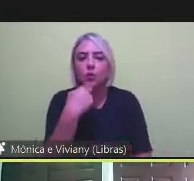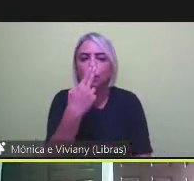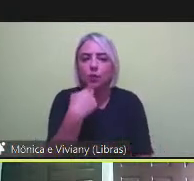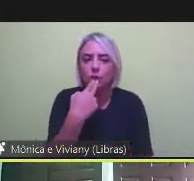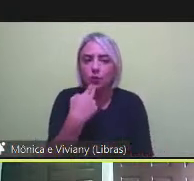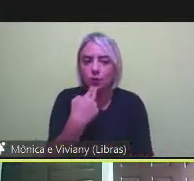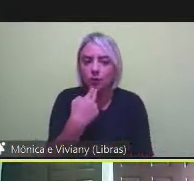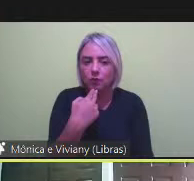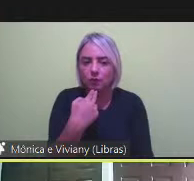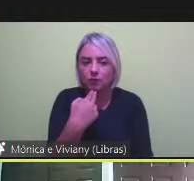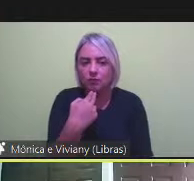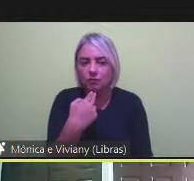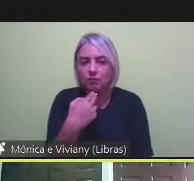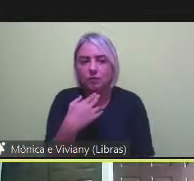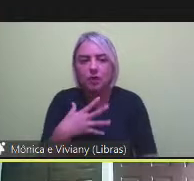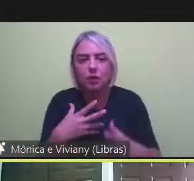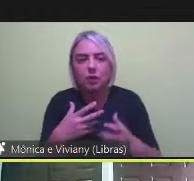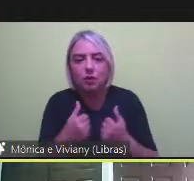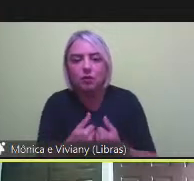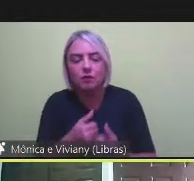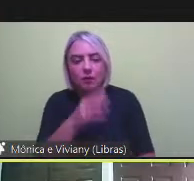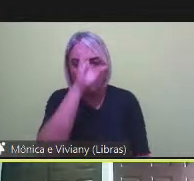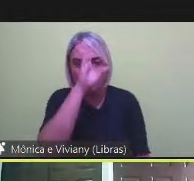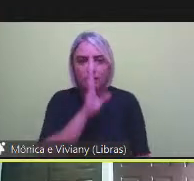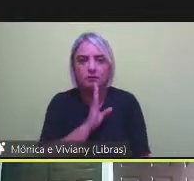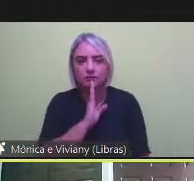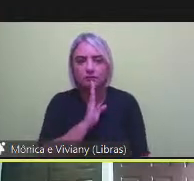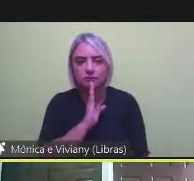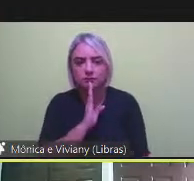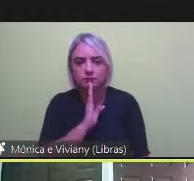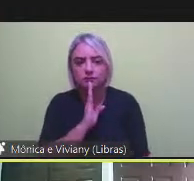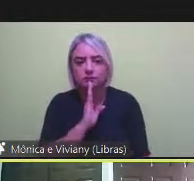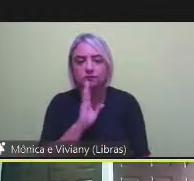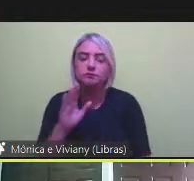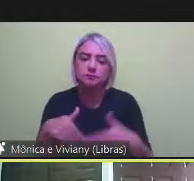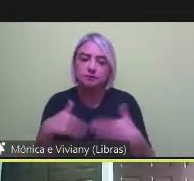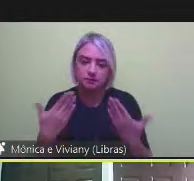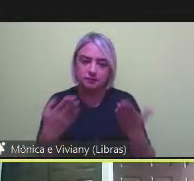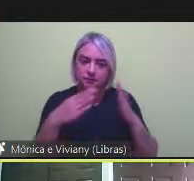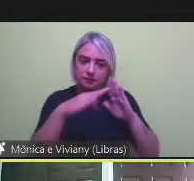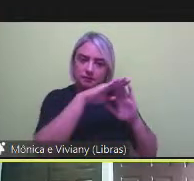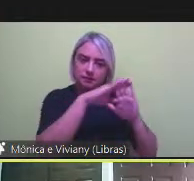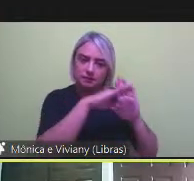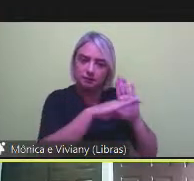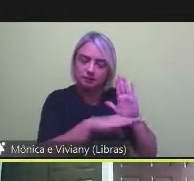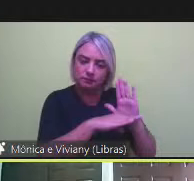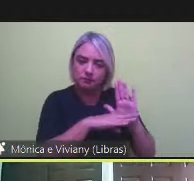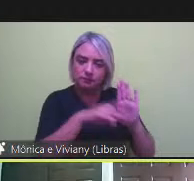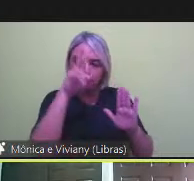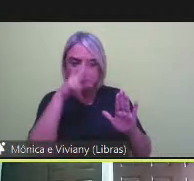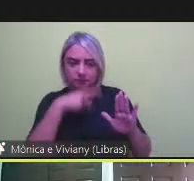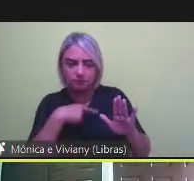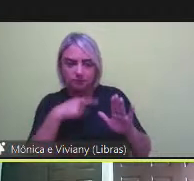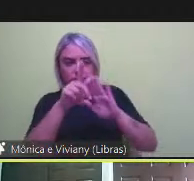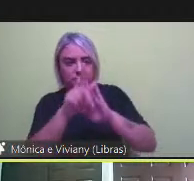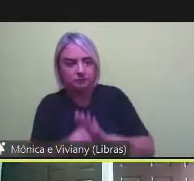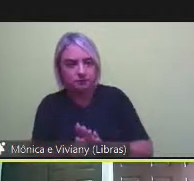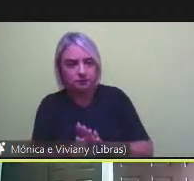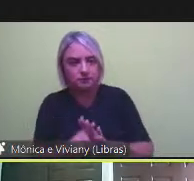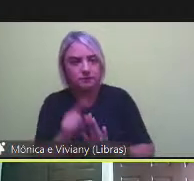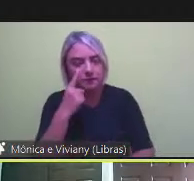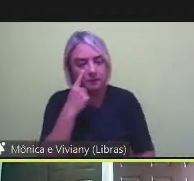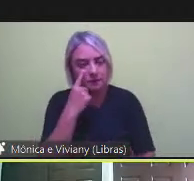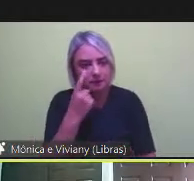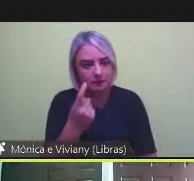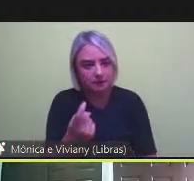charge. So the self-management program, which I'm very excited about, and we have been